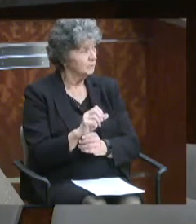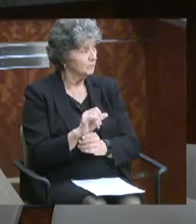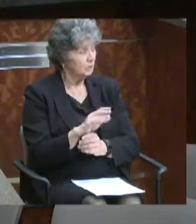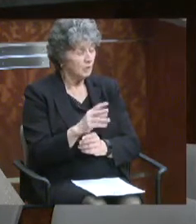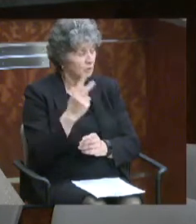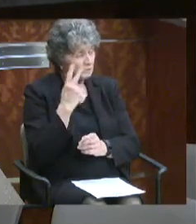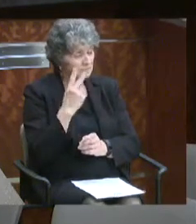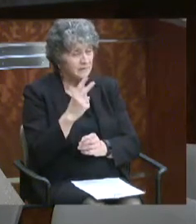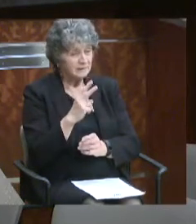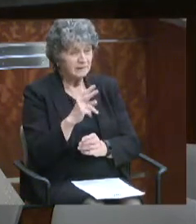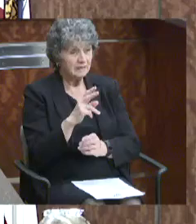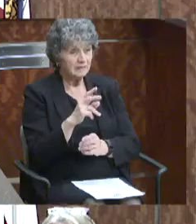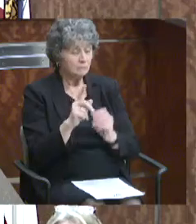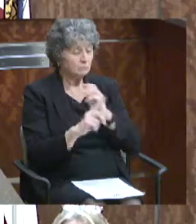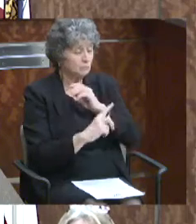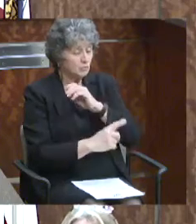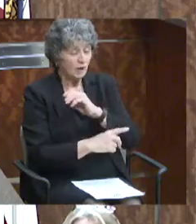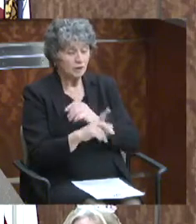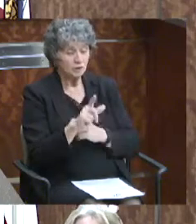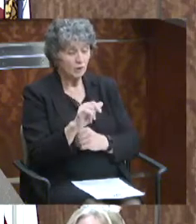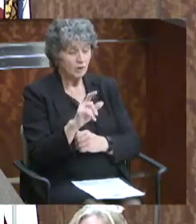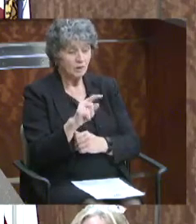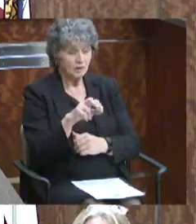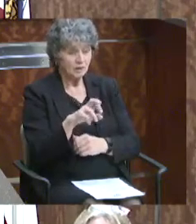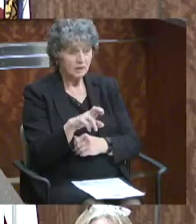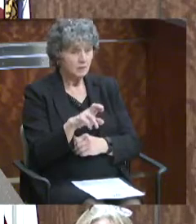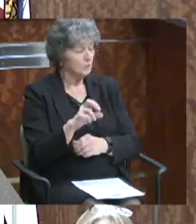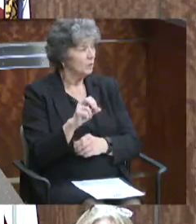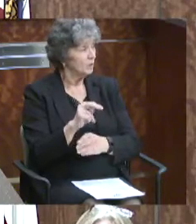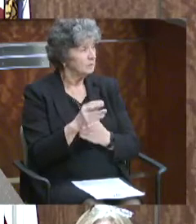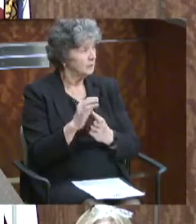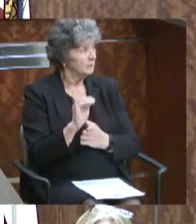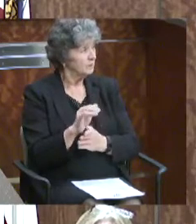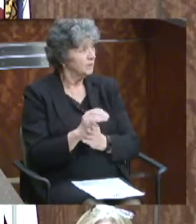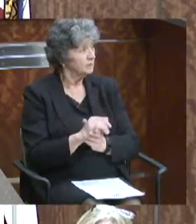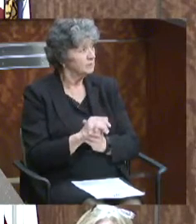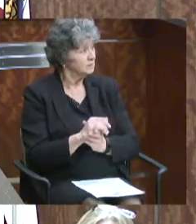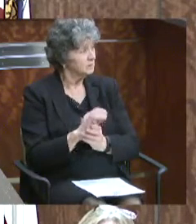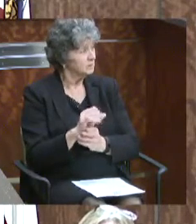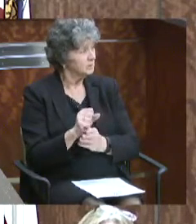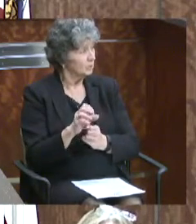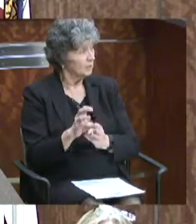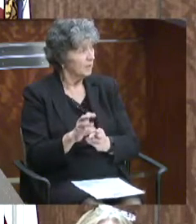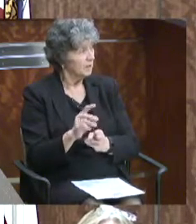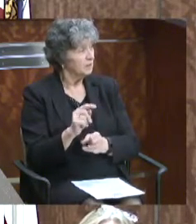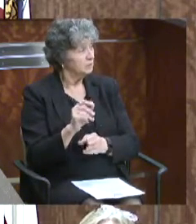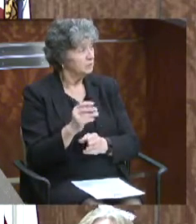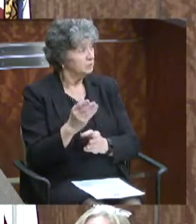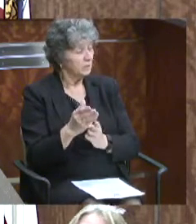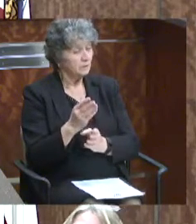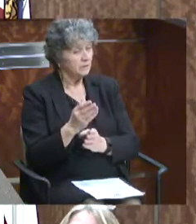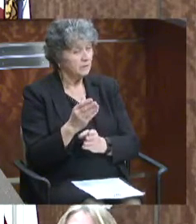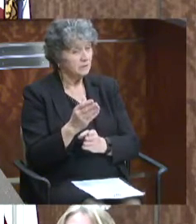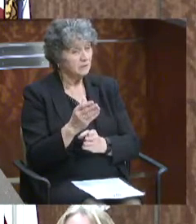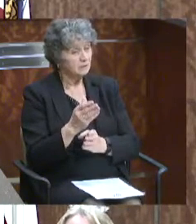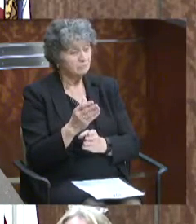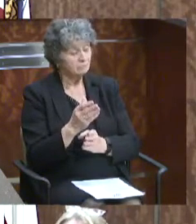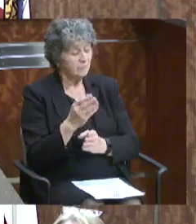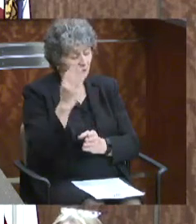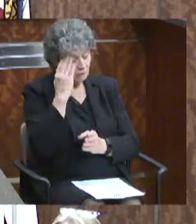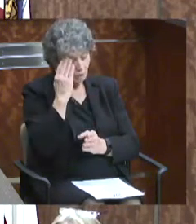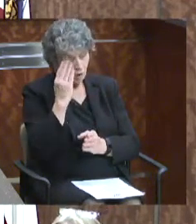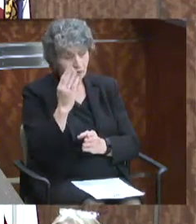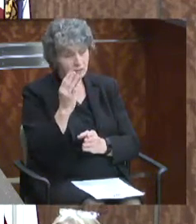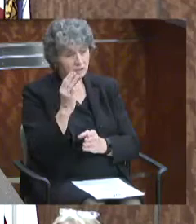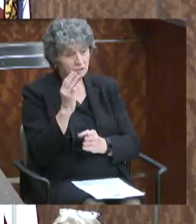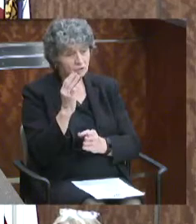litter on these ones that I could email you their addresses, but is there a way to recognize a group